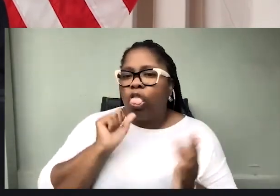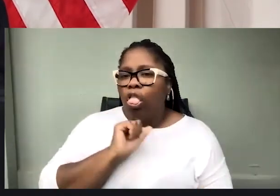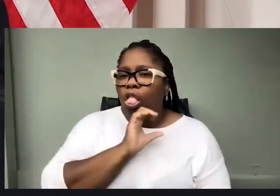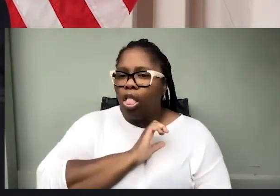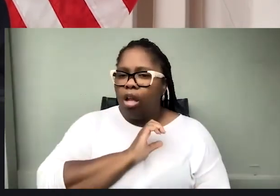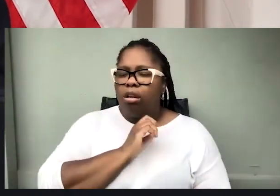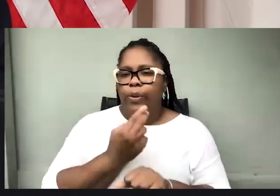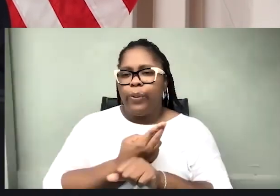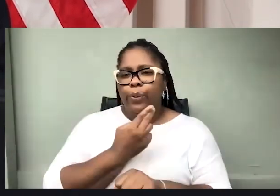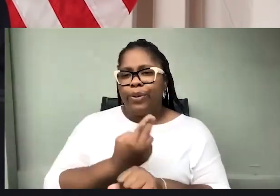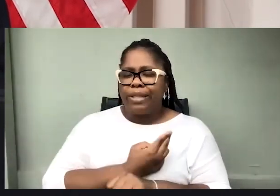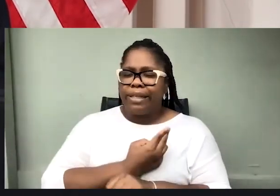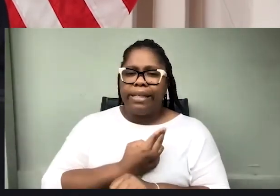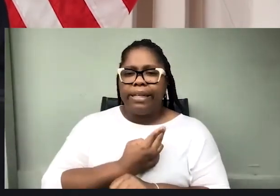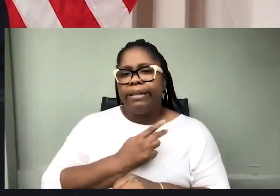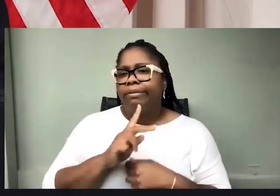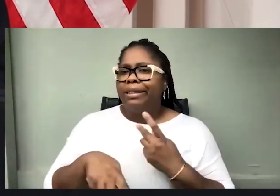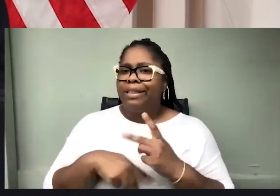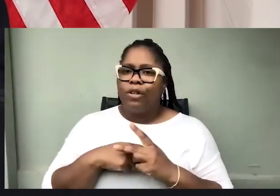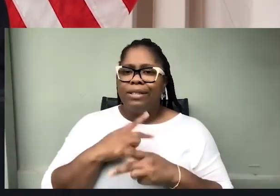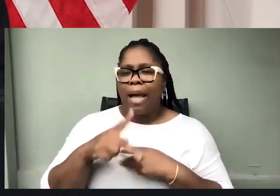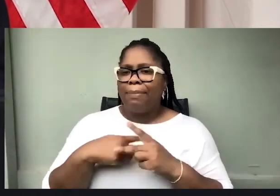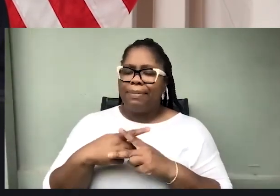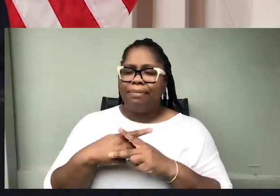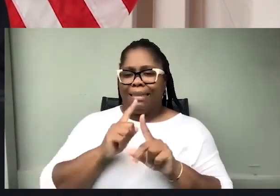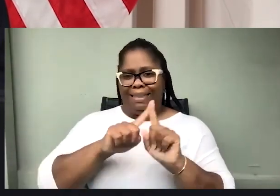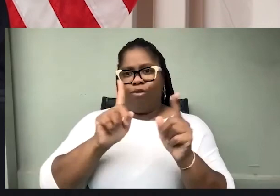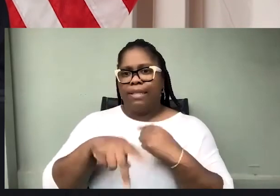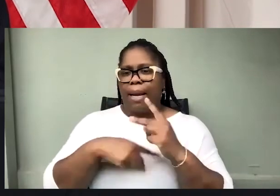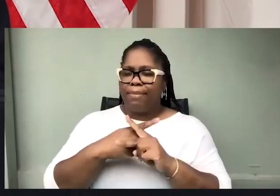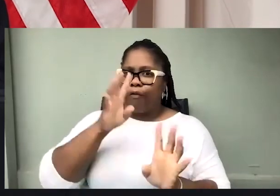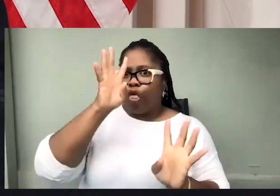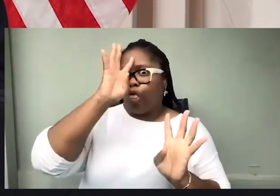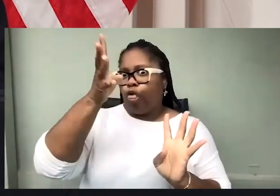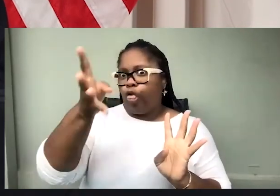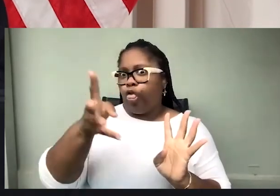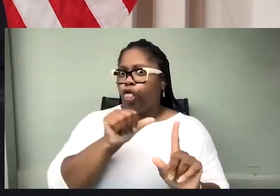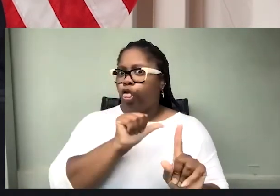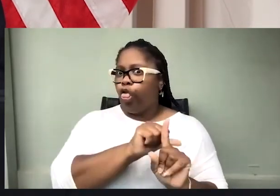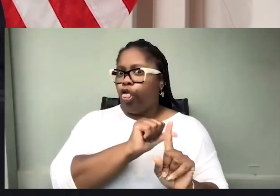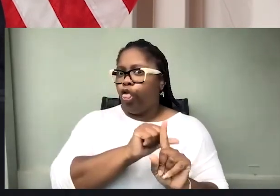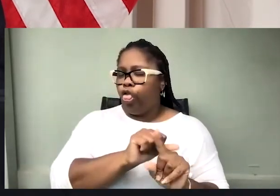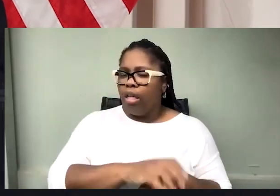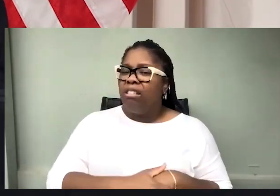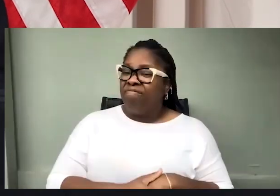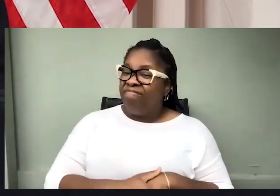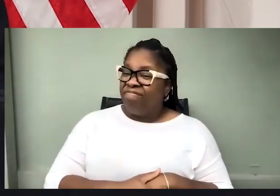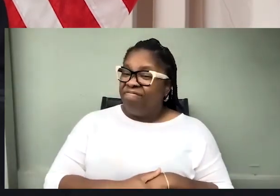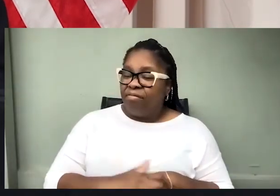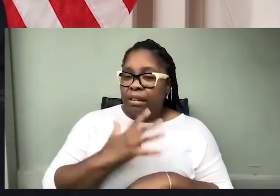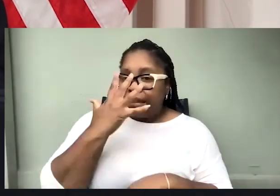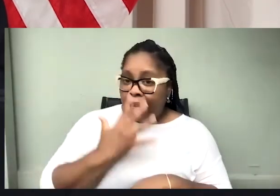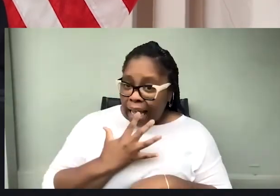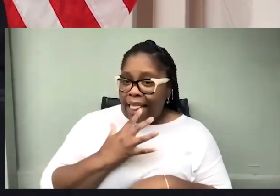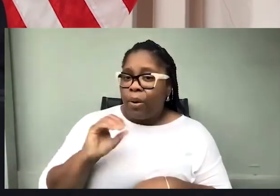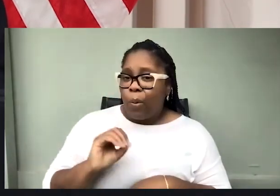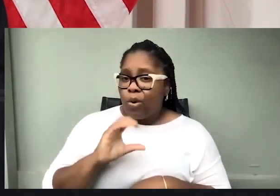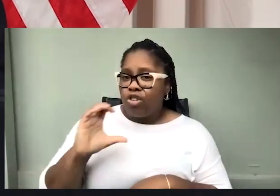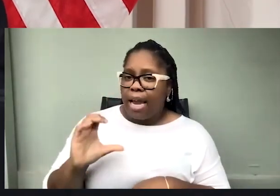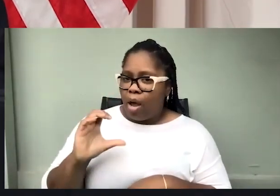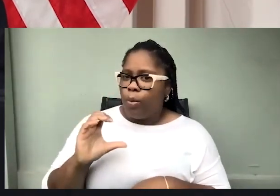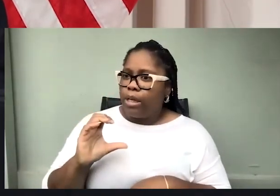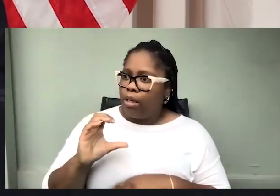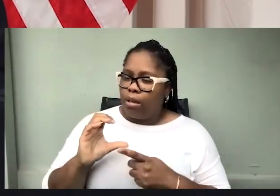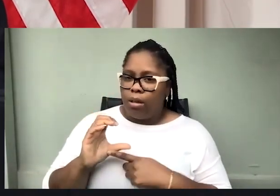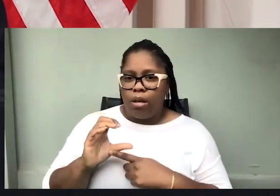using all sorts of ruses. And sadly, Orange County has become a mecca for